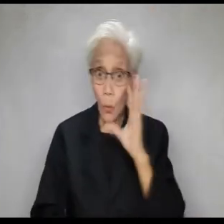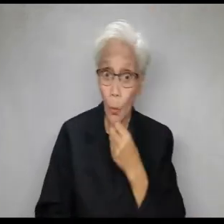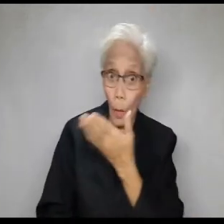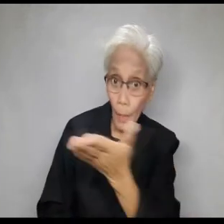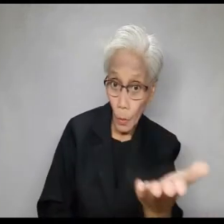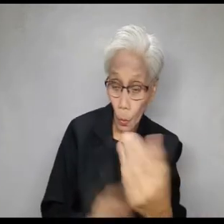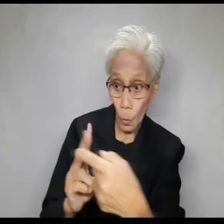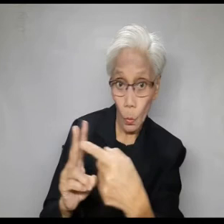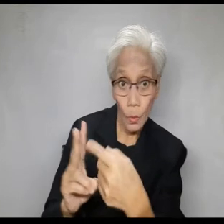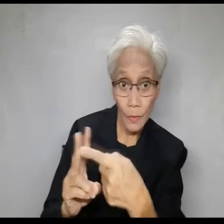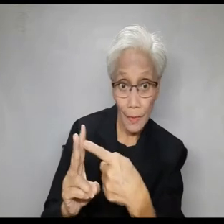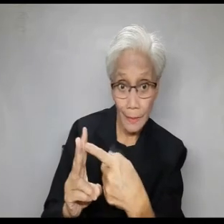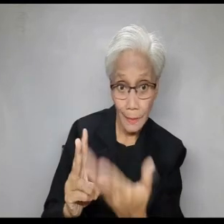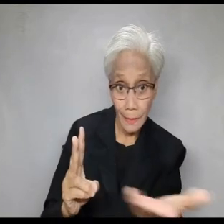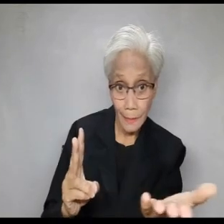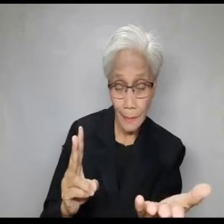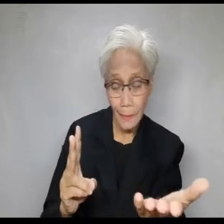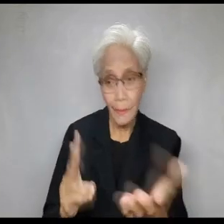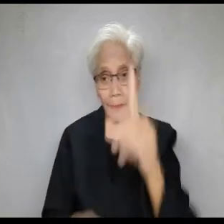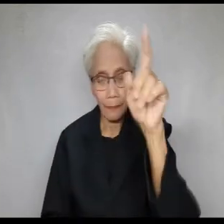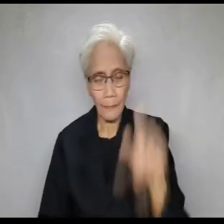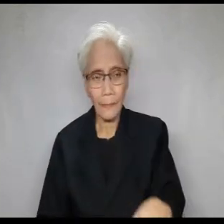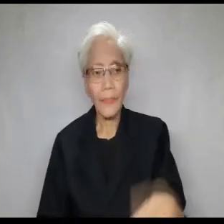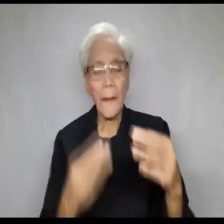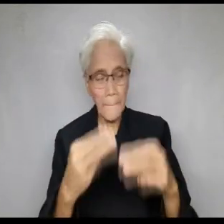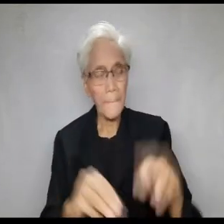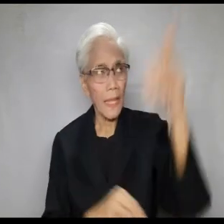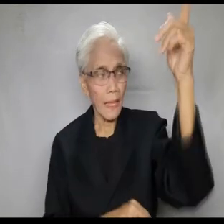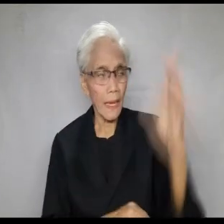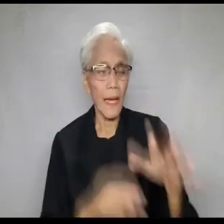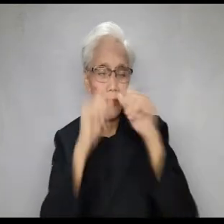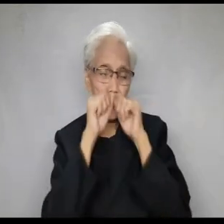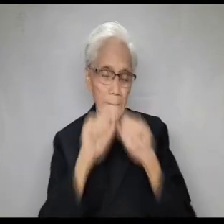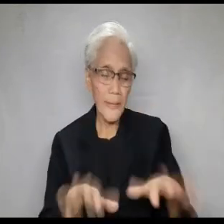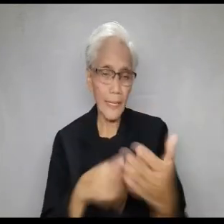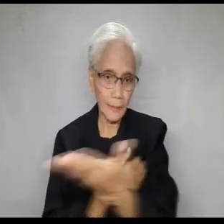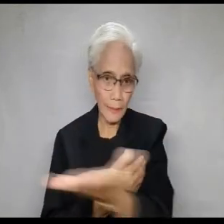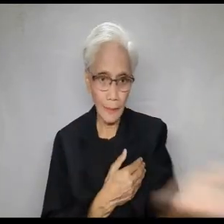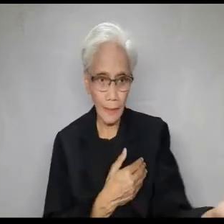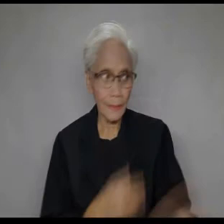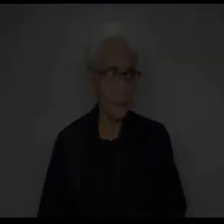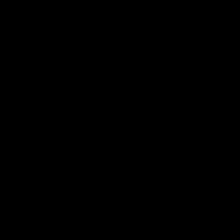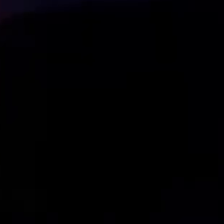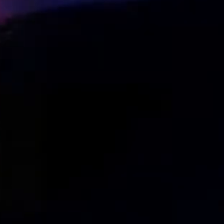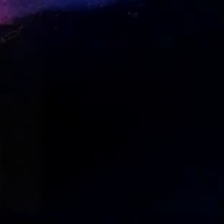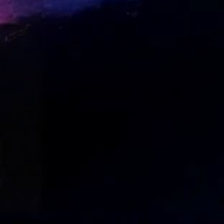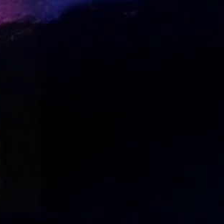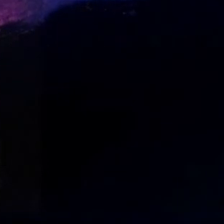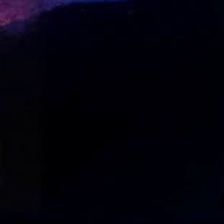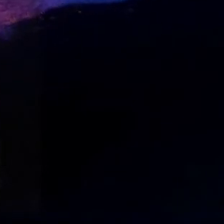God. Sino ka ba sa dalawang ito, kapatid? May God bless us.